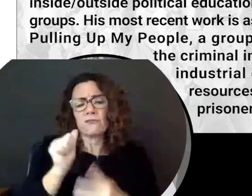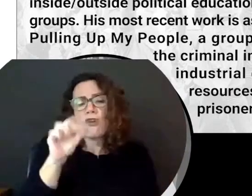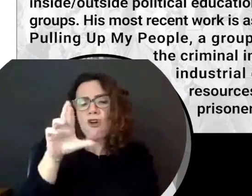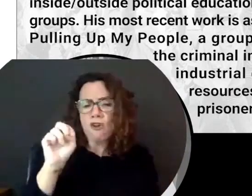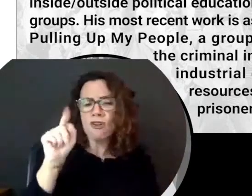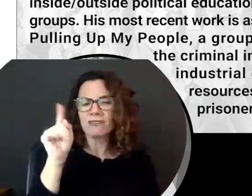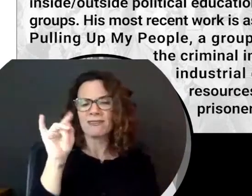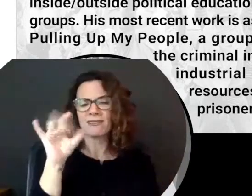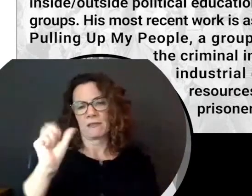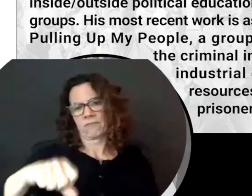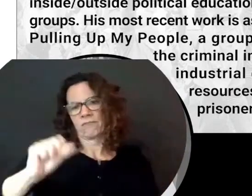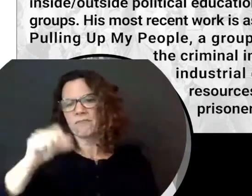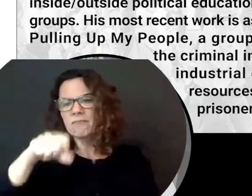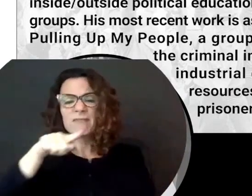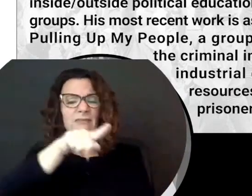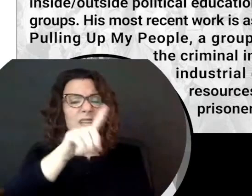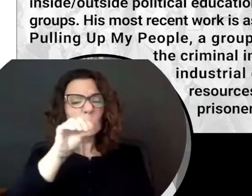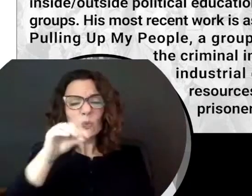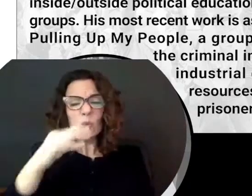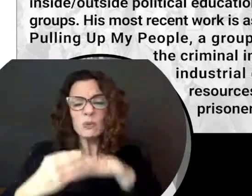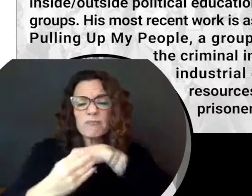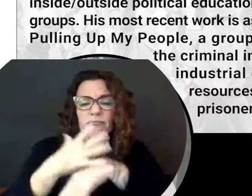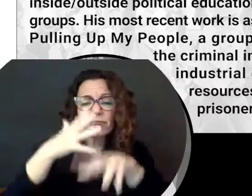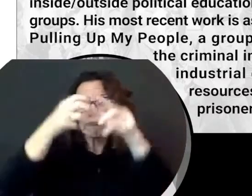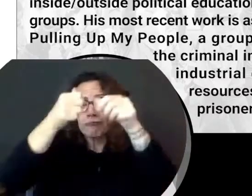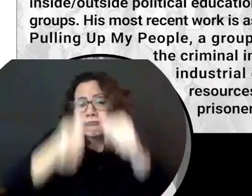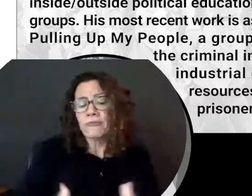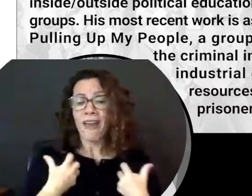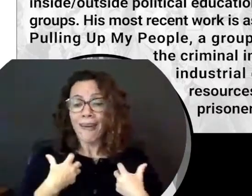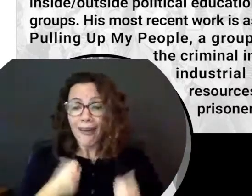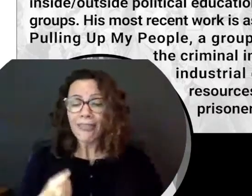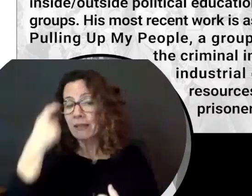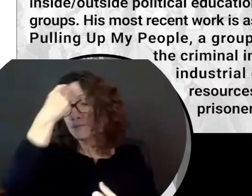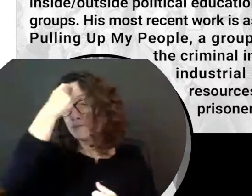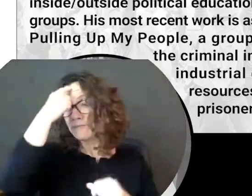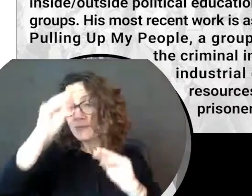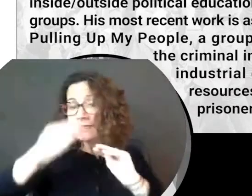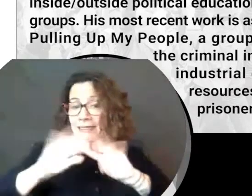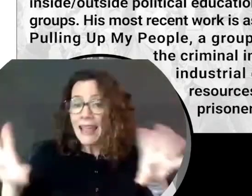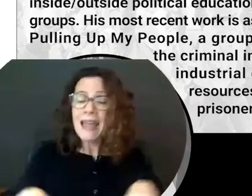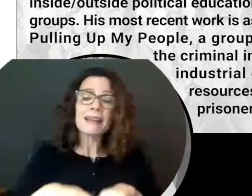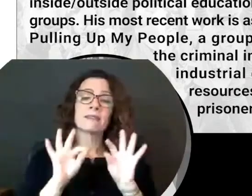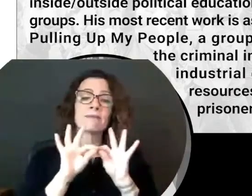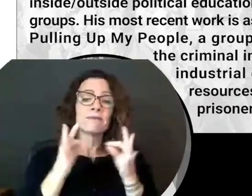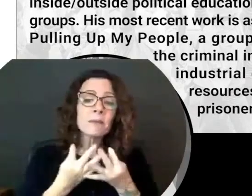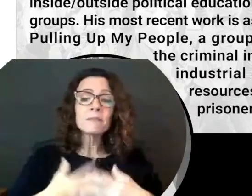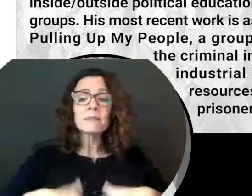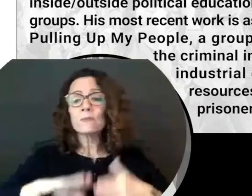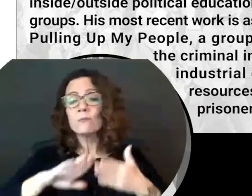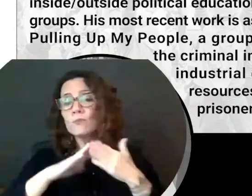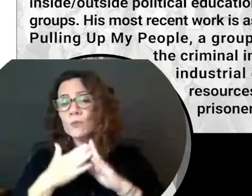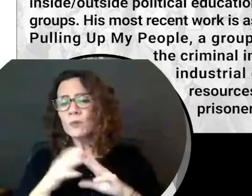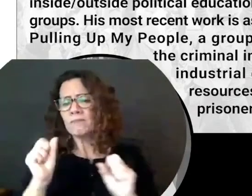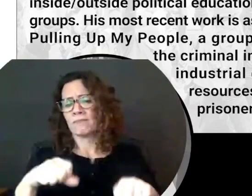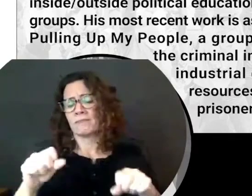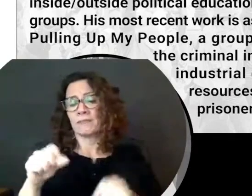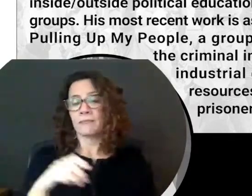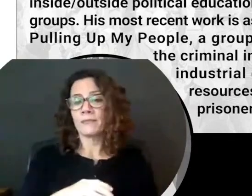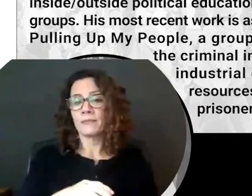safer. They have not made human relations any healthier. Prisons are toxic. But this